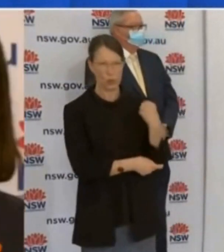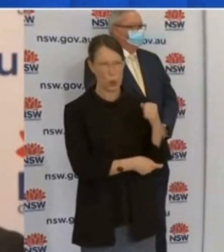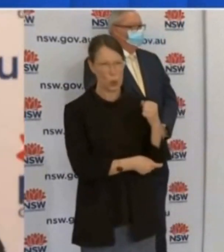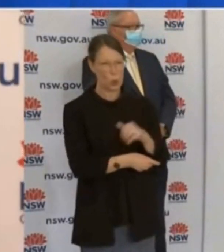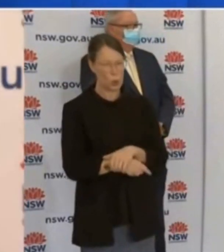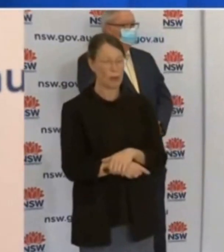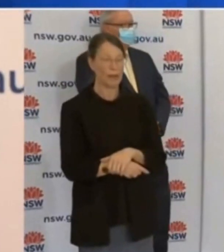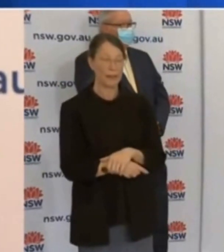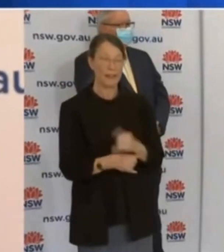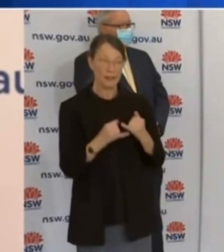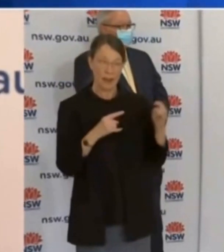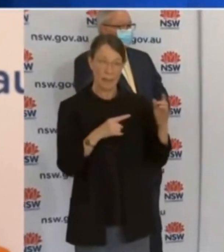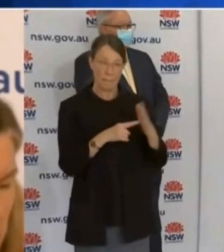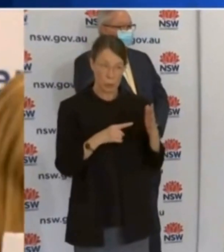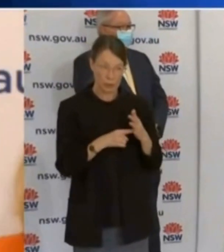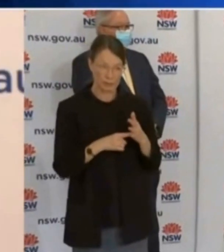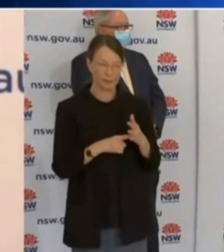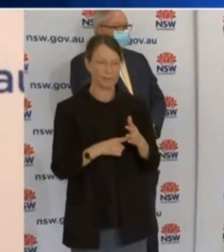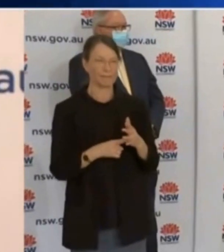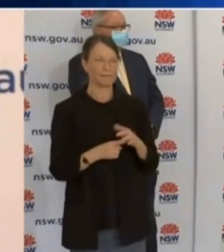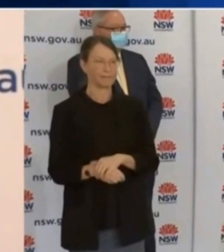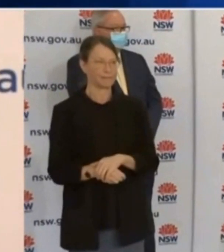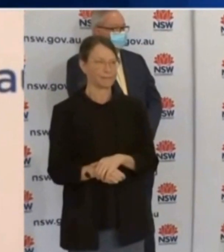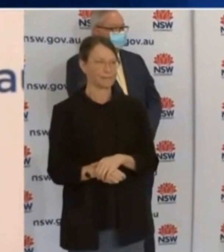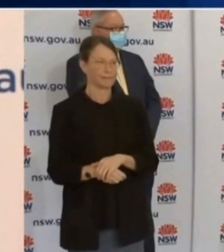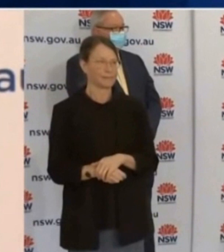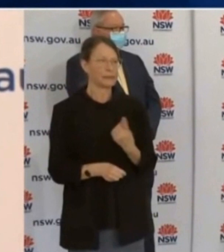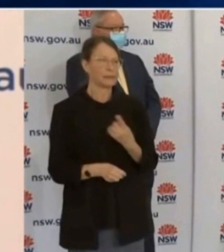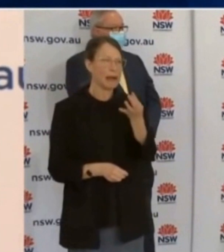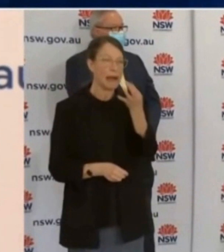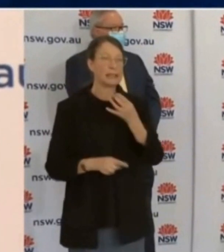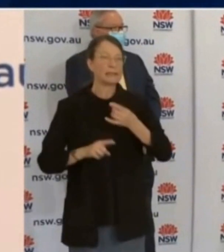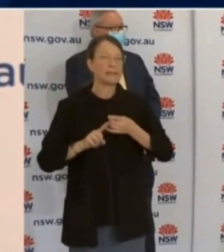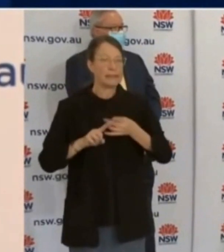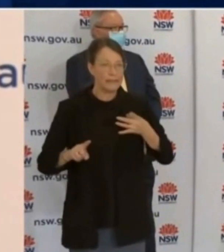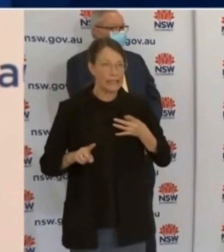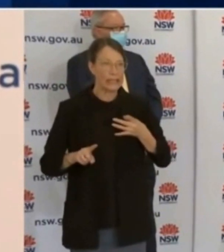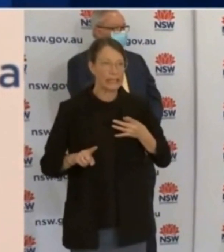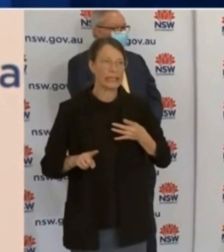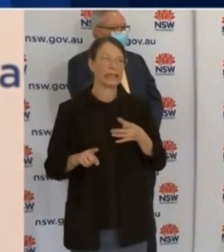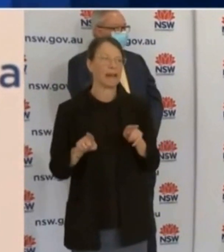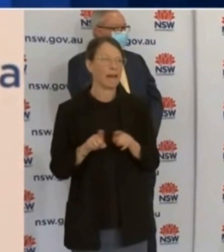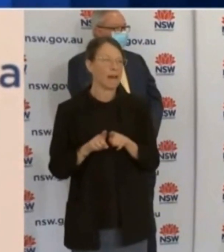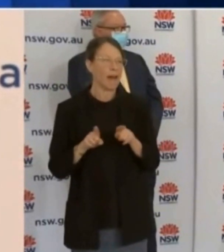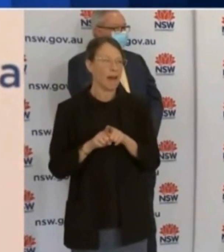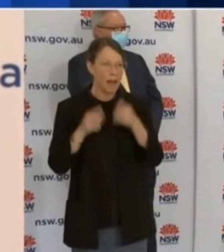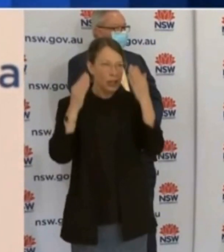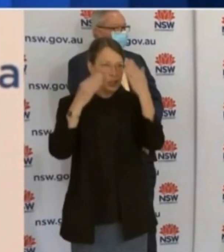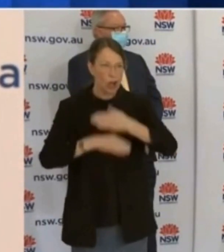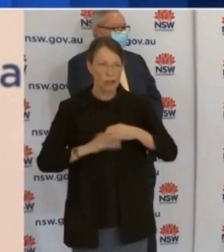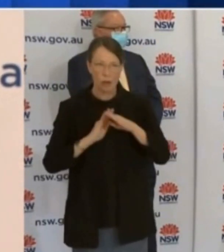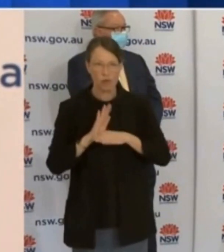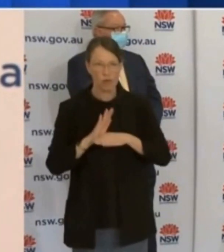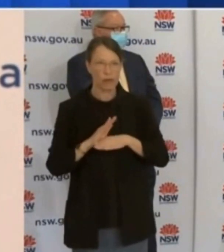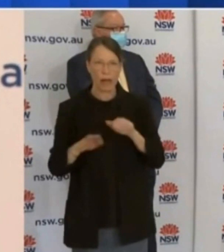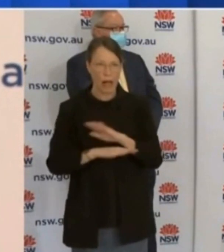very important point. I was asked about specific actions and why they weren't taken, and I said very clearly that if we need to do more, of